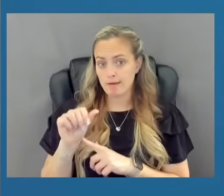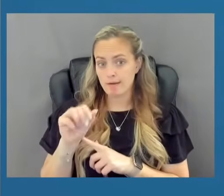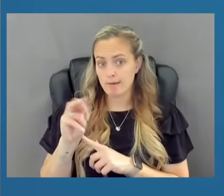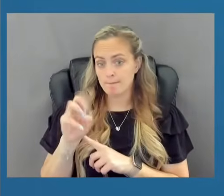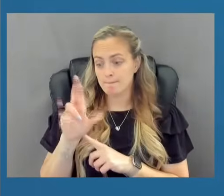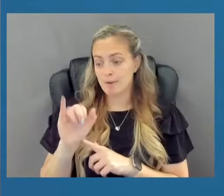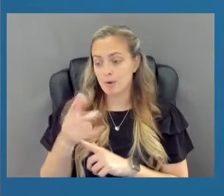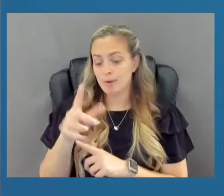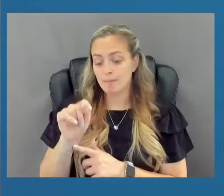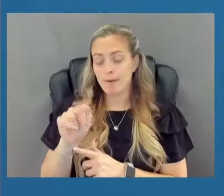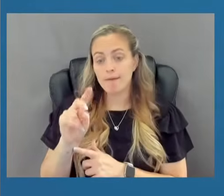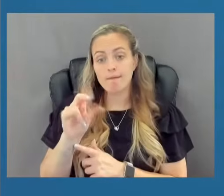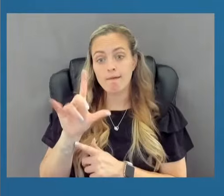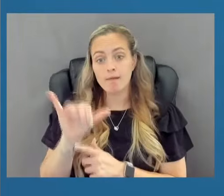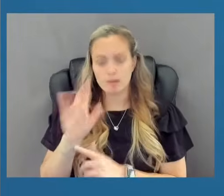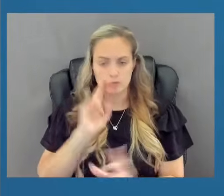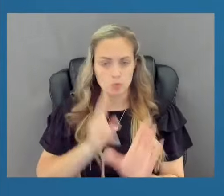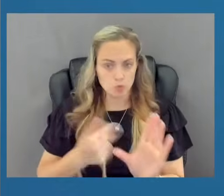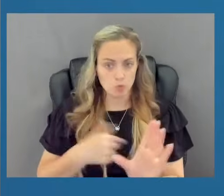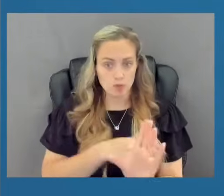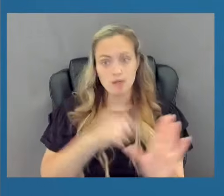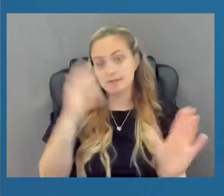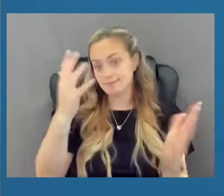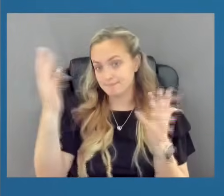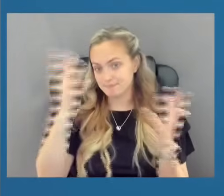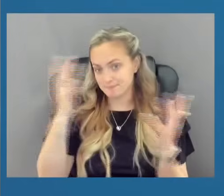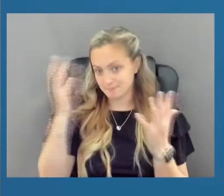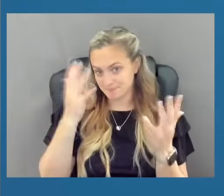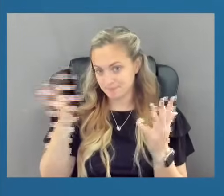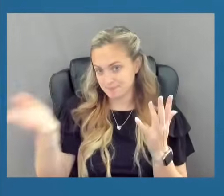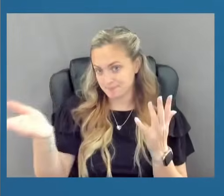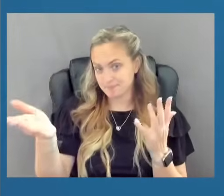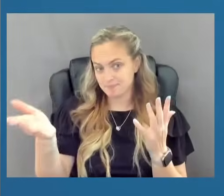Donnelly, who's joined us as well. Let's give her a round of applause. And Sheriff Apple.